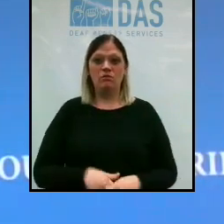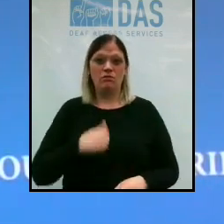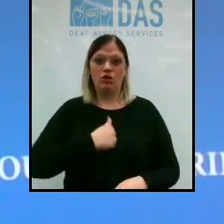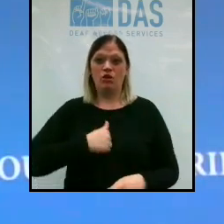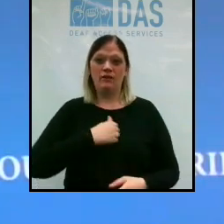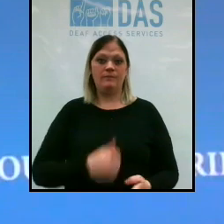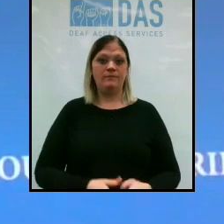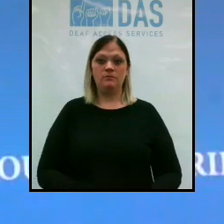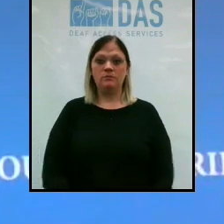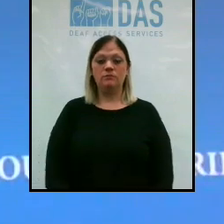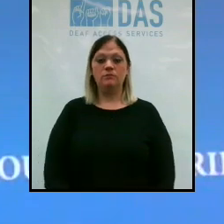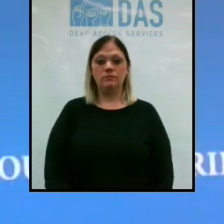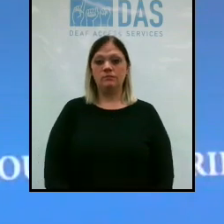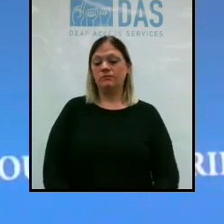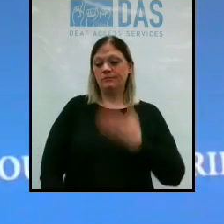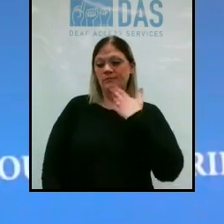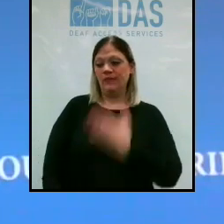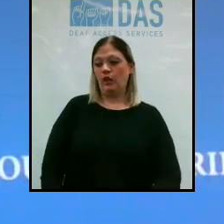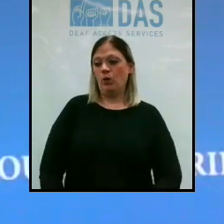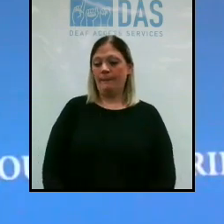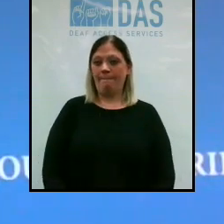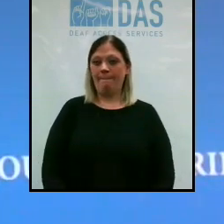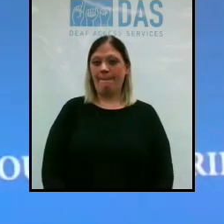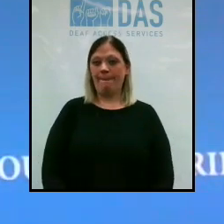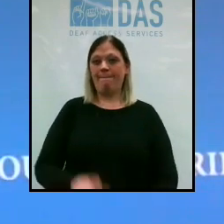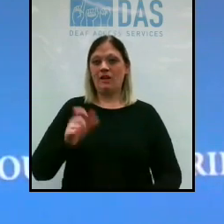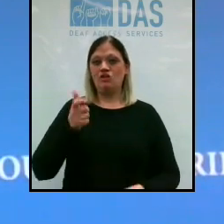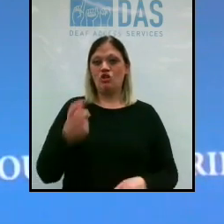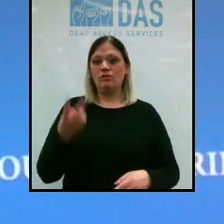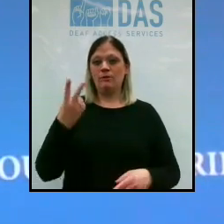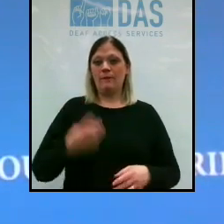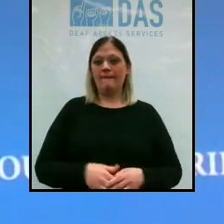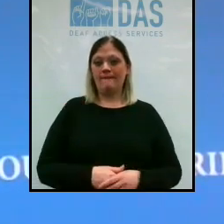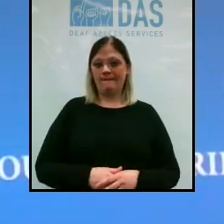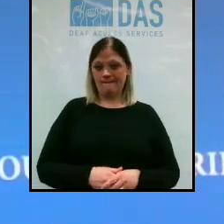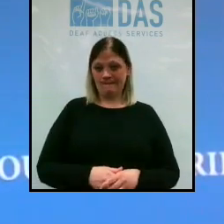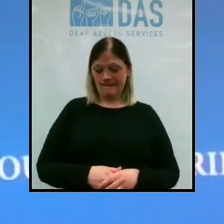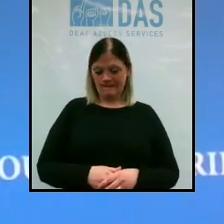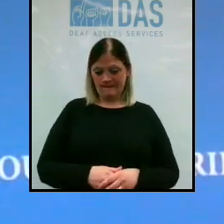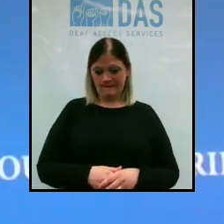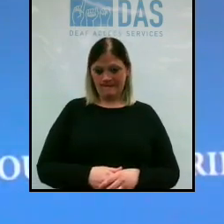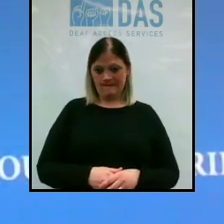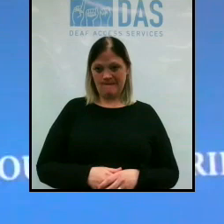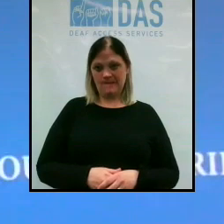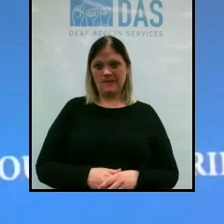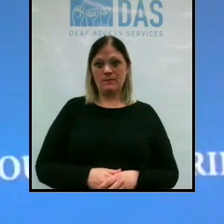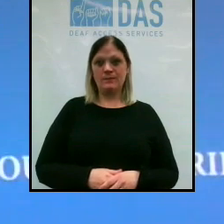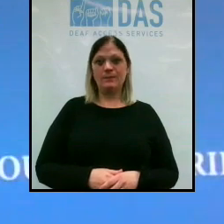sorry. Okay, Mark, thank you. Channel 2, Jeff Preval.